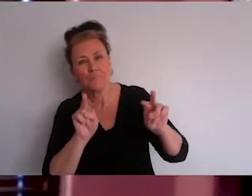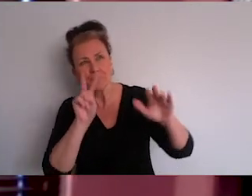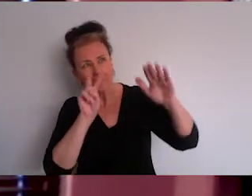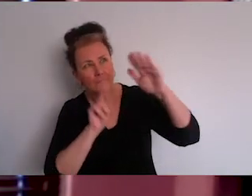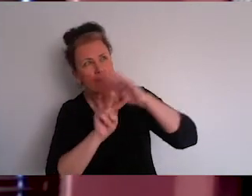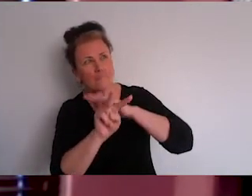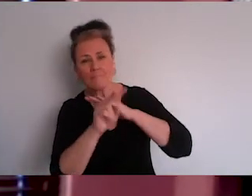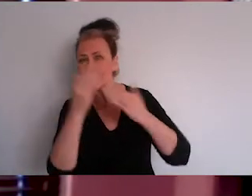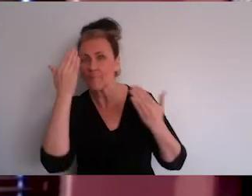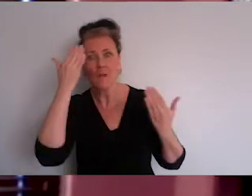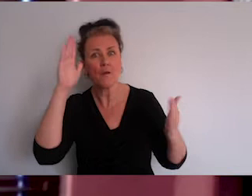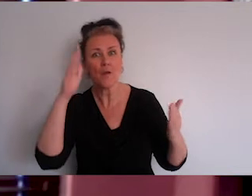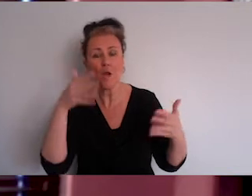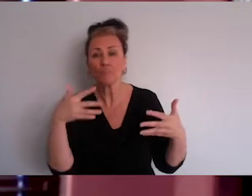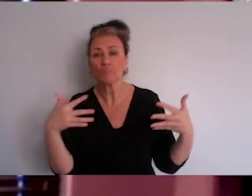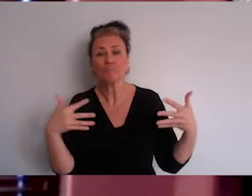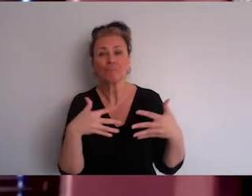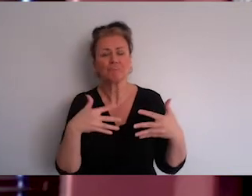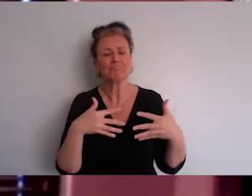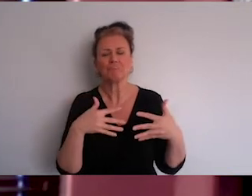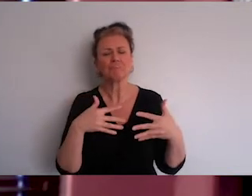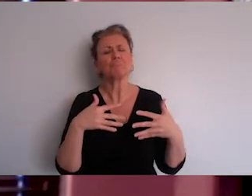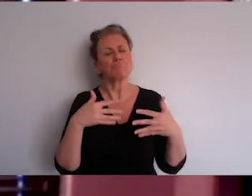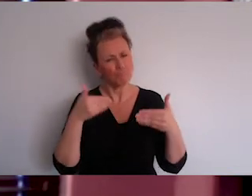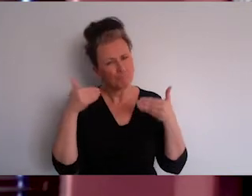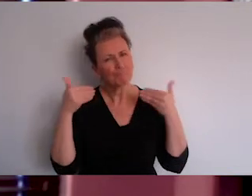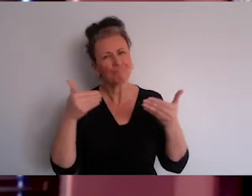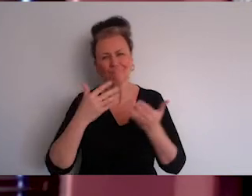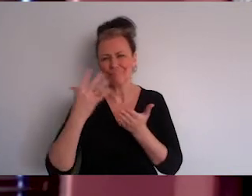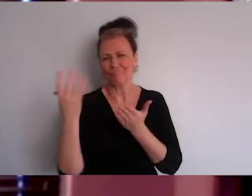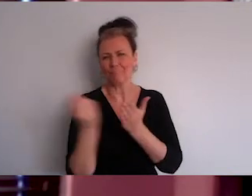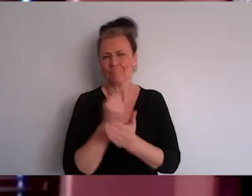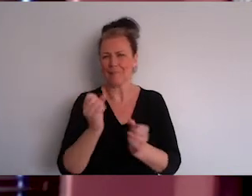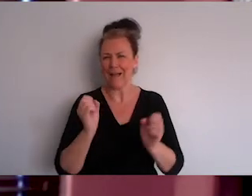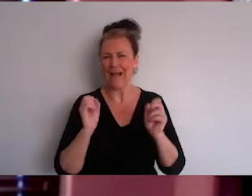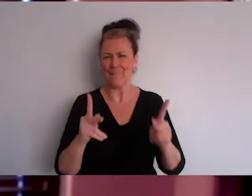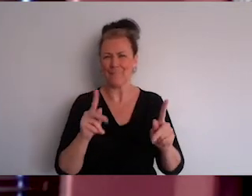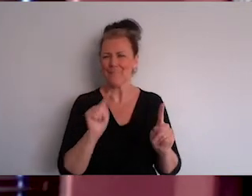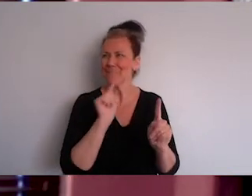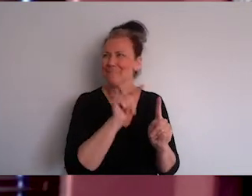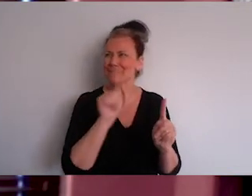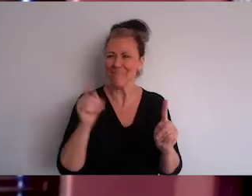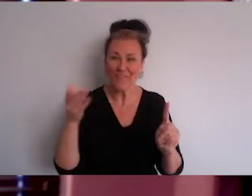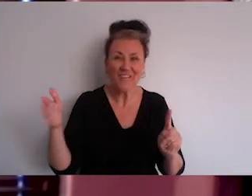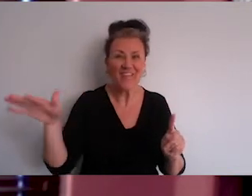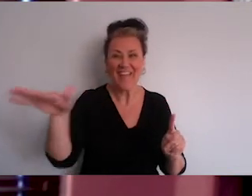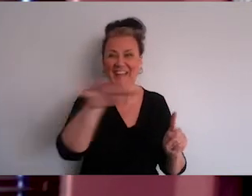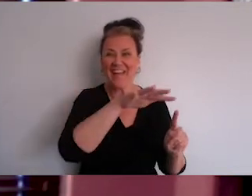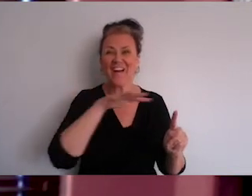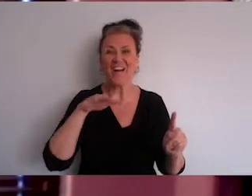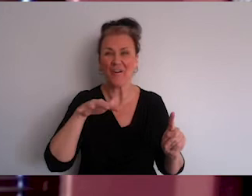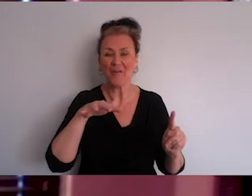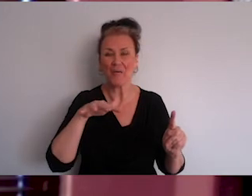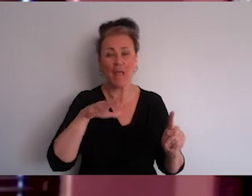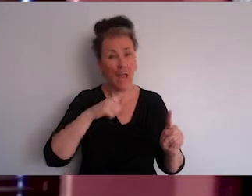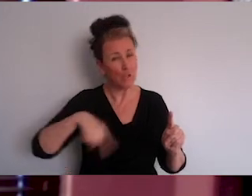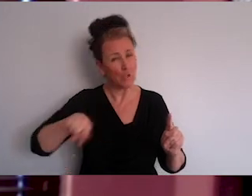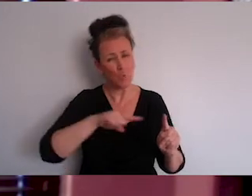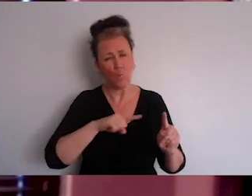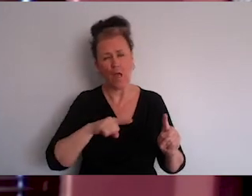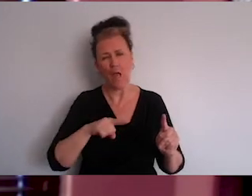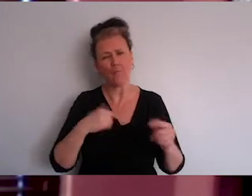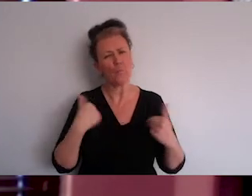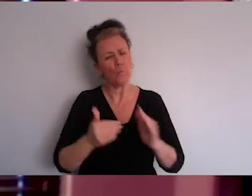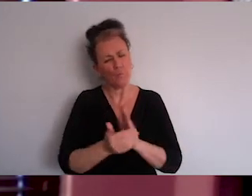afraid, but don't let the harshness of this current moment prevent you from seizing opportunities. They're out there. Don't